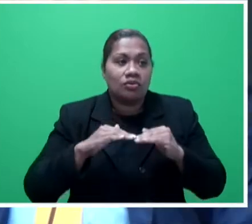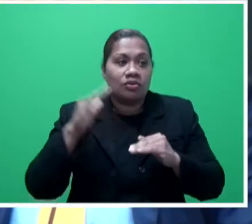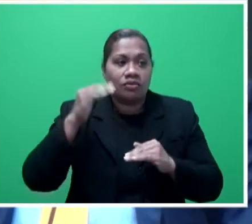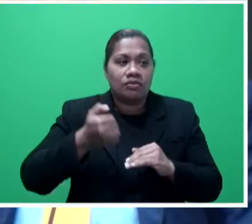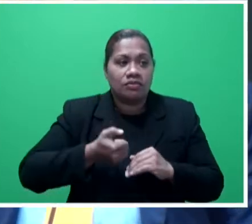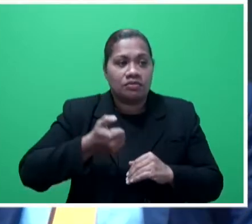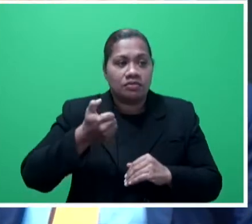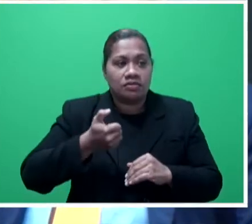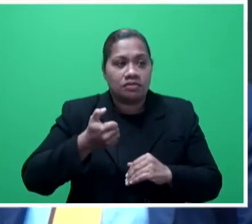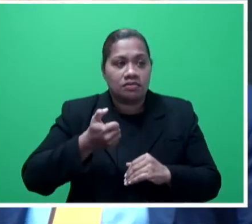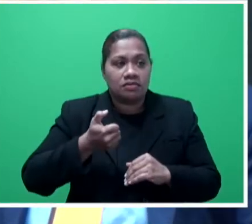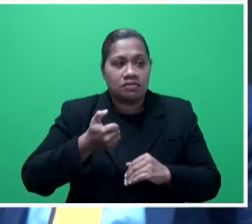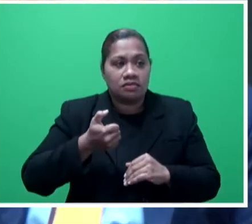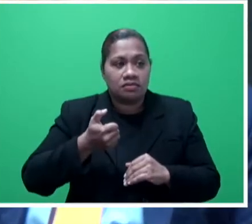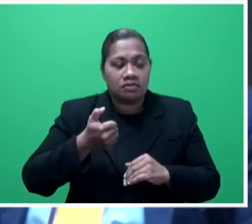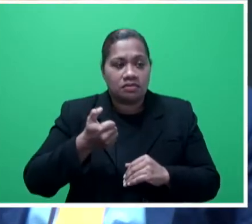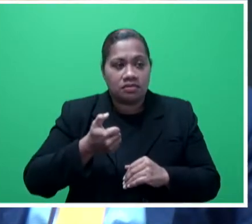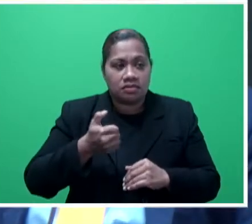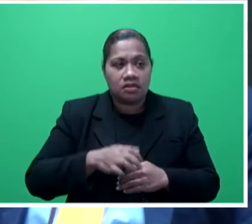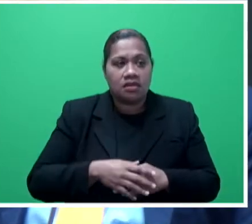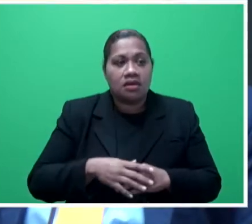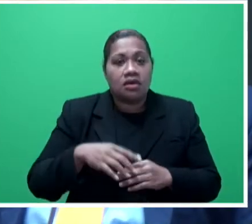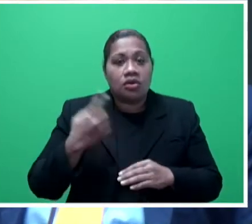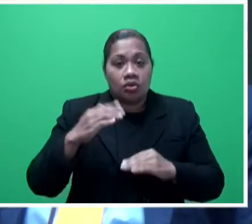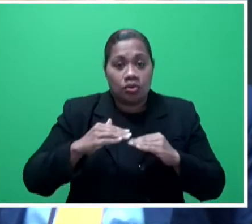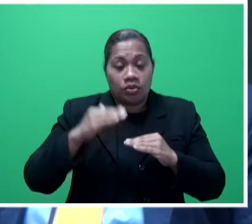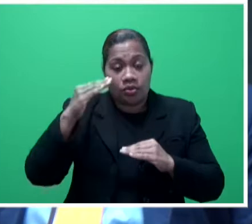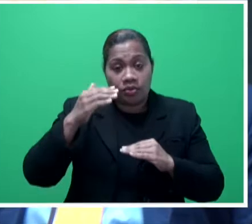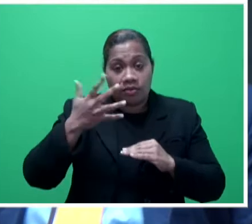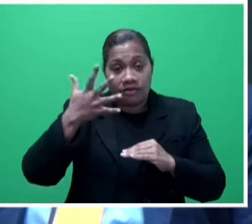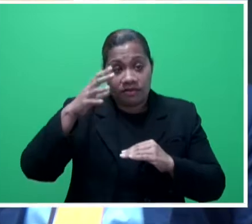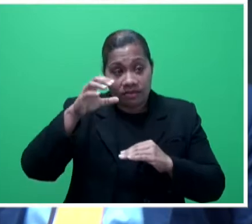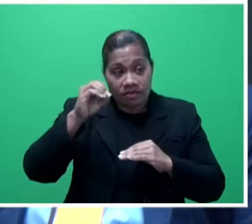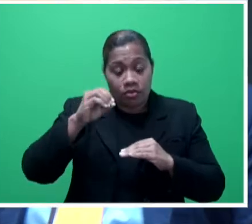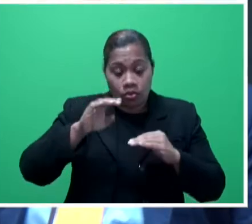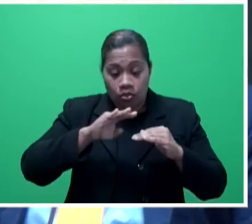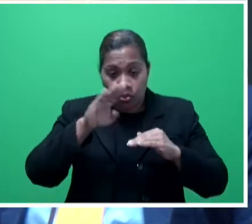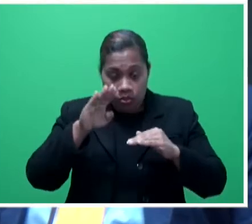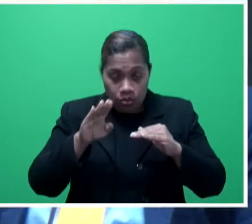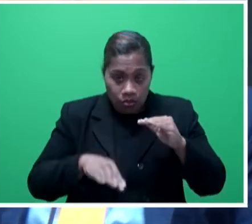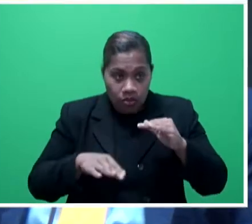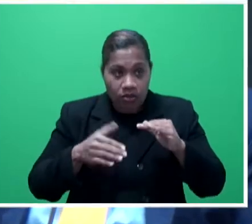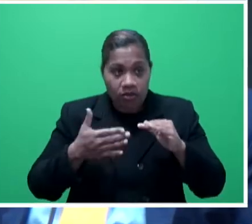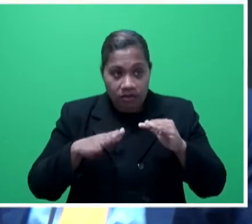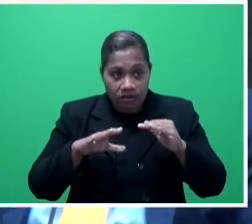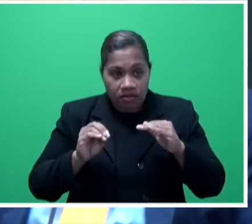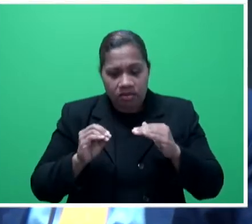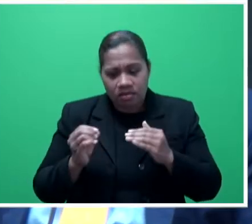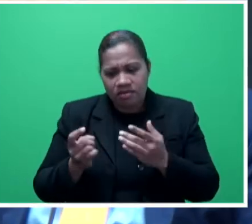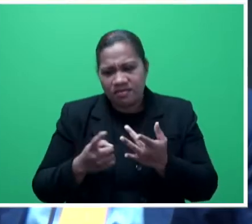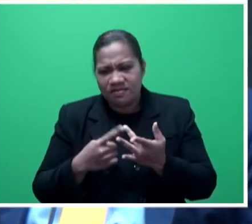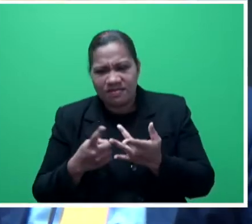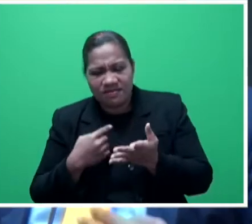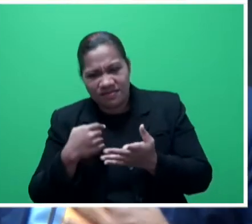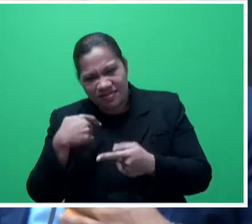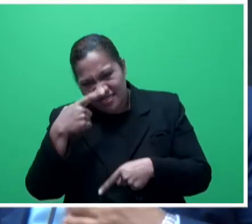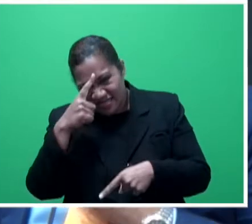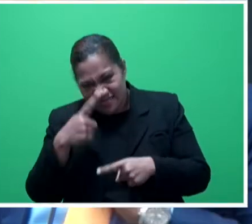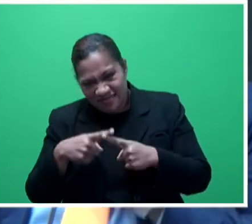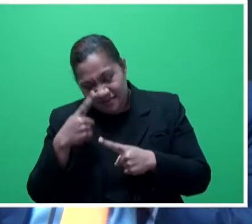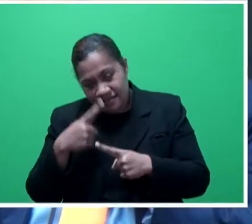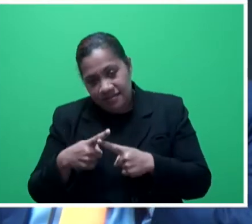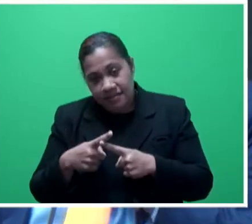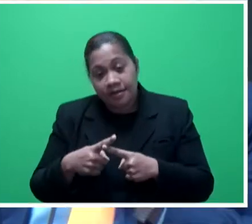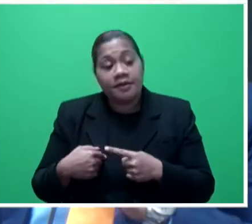who are above 50 with comorbid illnesses and those who are below 50 with other significant illnesses and